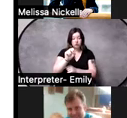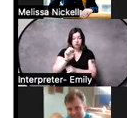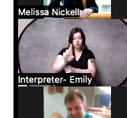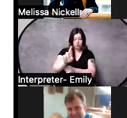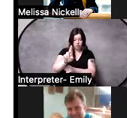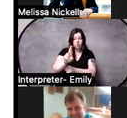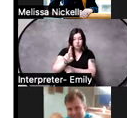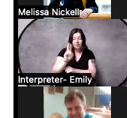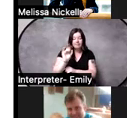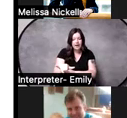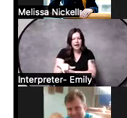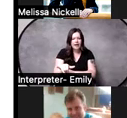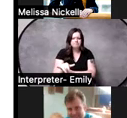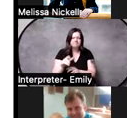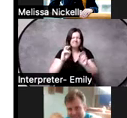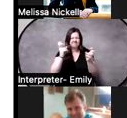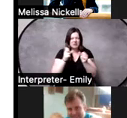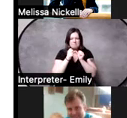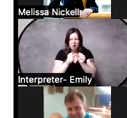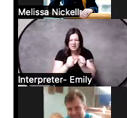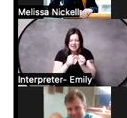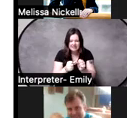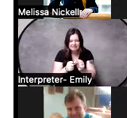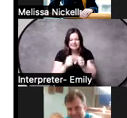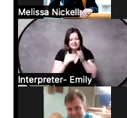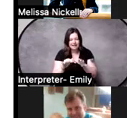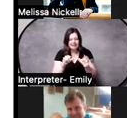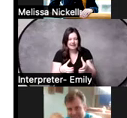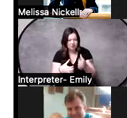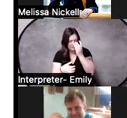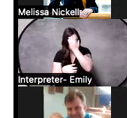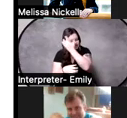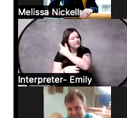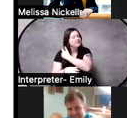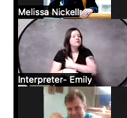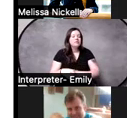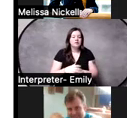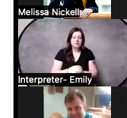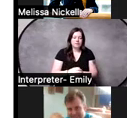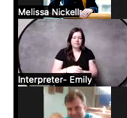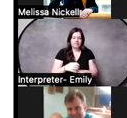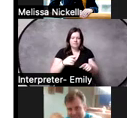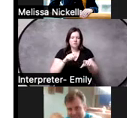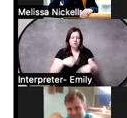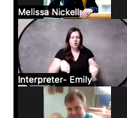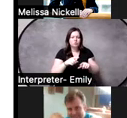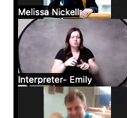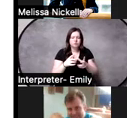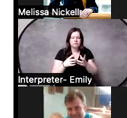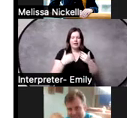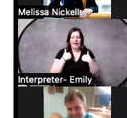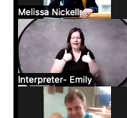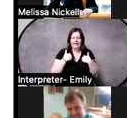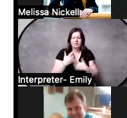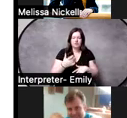be somewhat permanent study sections. So they are comprised of both regular members as well as ad hoc